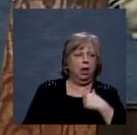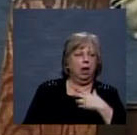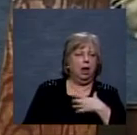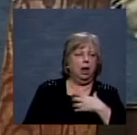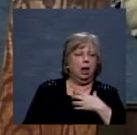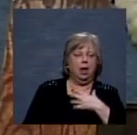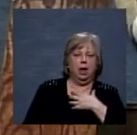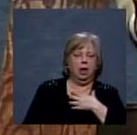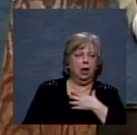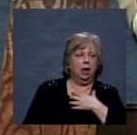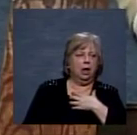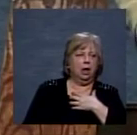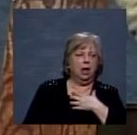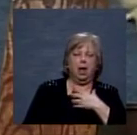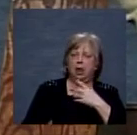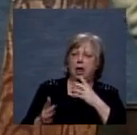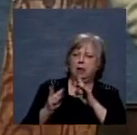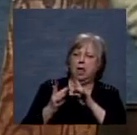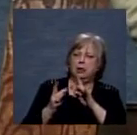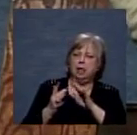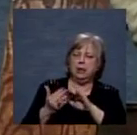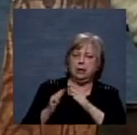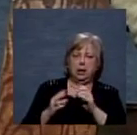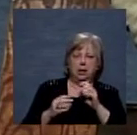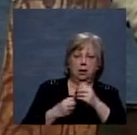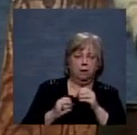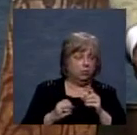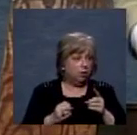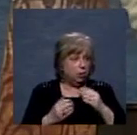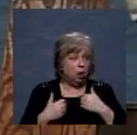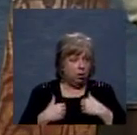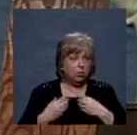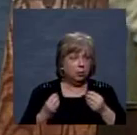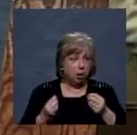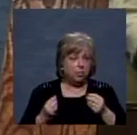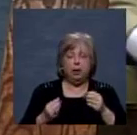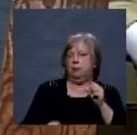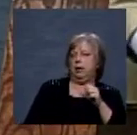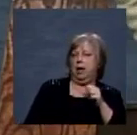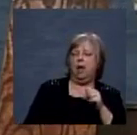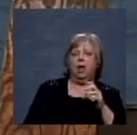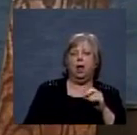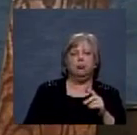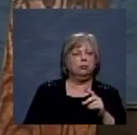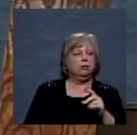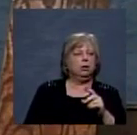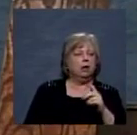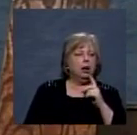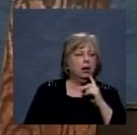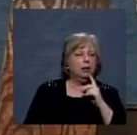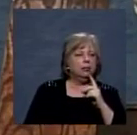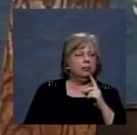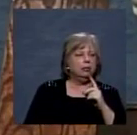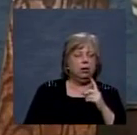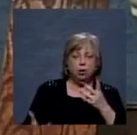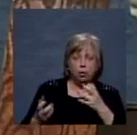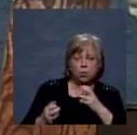city office. And do you own the property? Yes, I do own the property. Okay. Well, yeah. I'm just coming back. You said you wish to